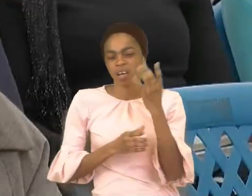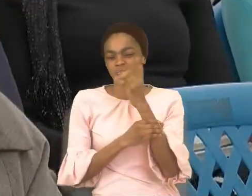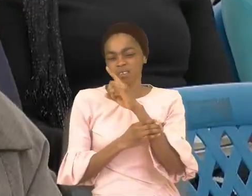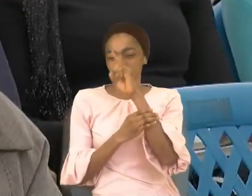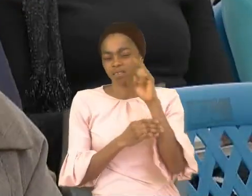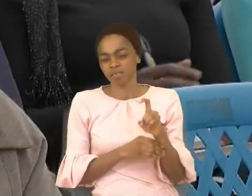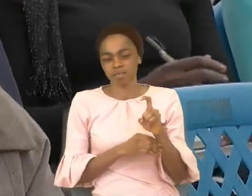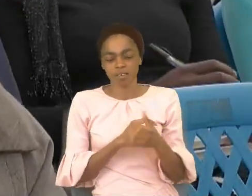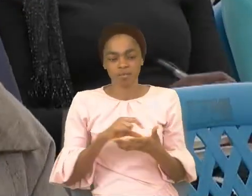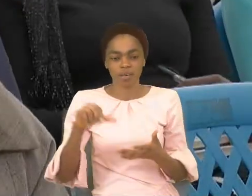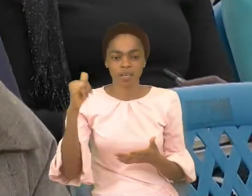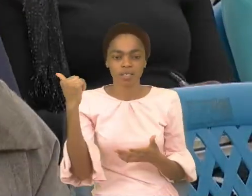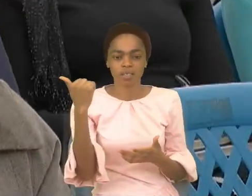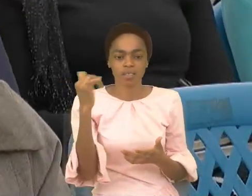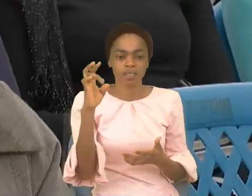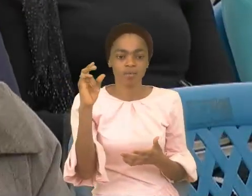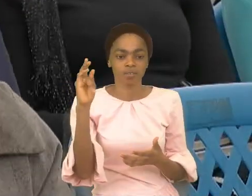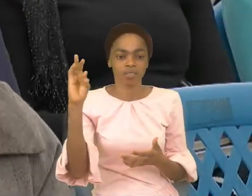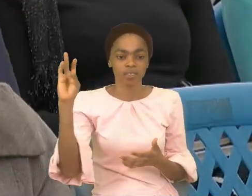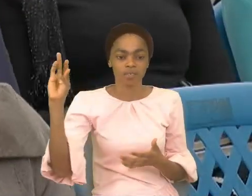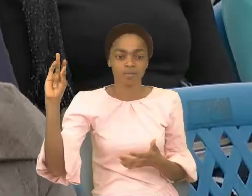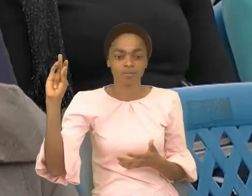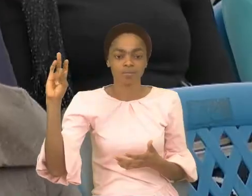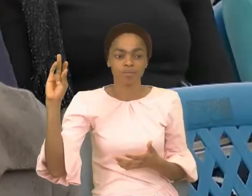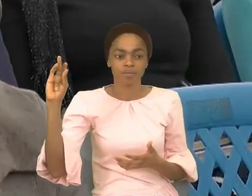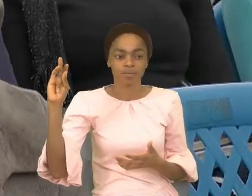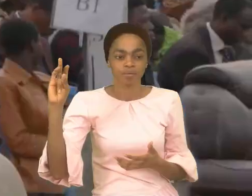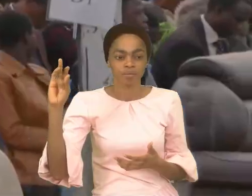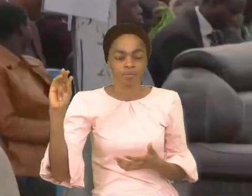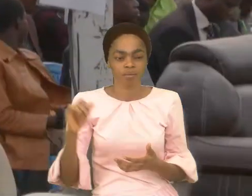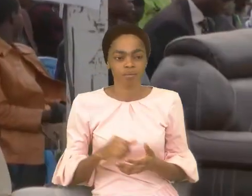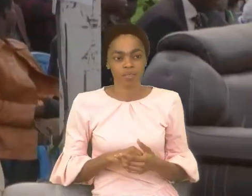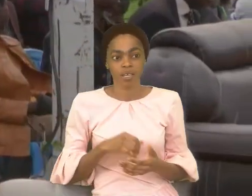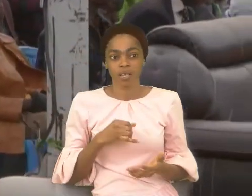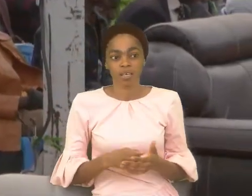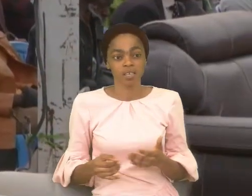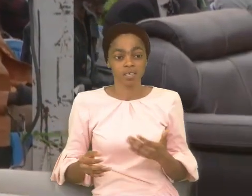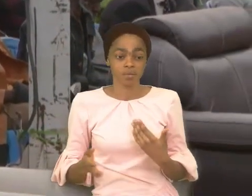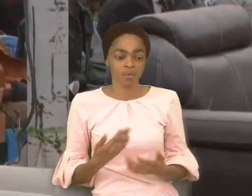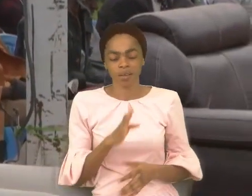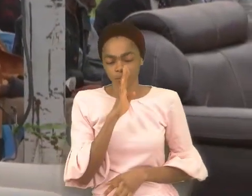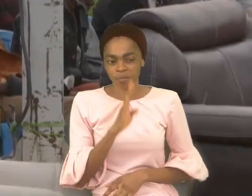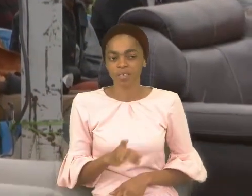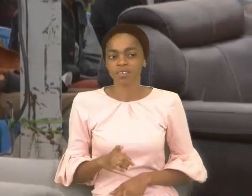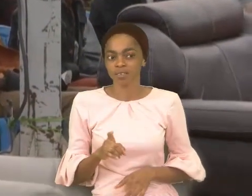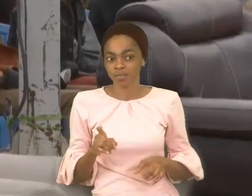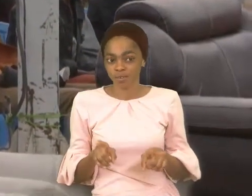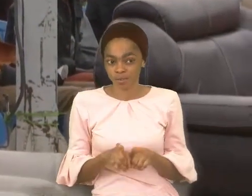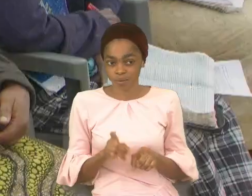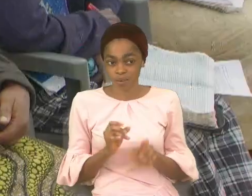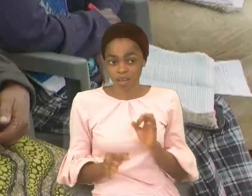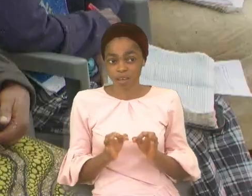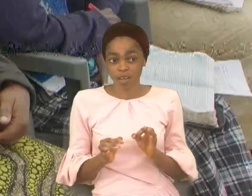if it be so, our God whom we serve is able. Our God is